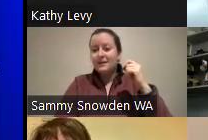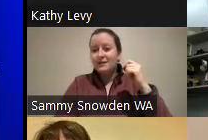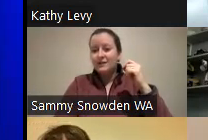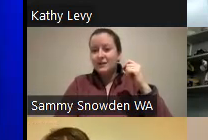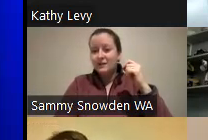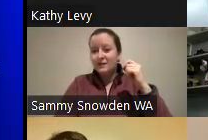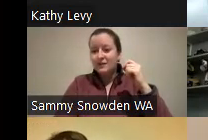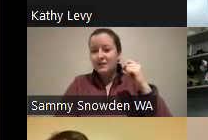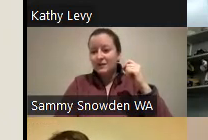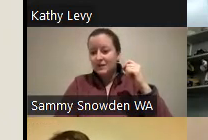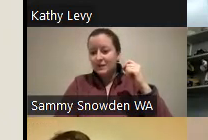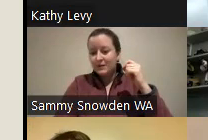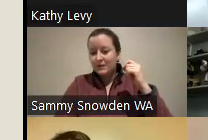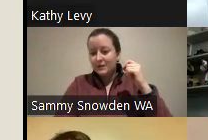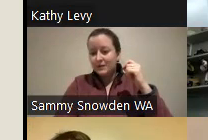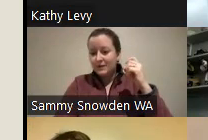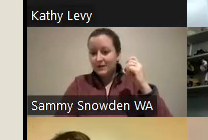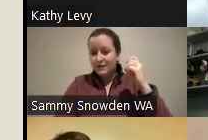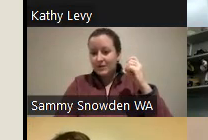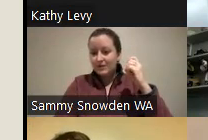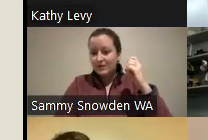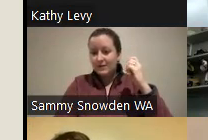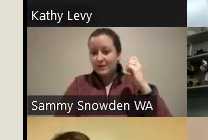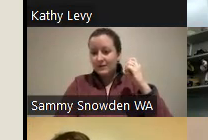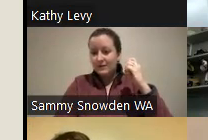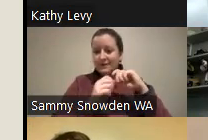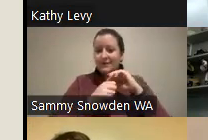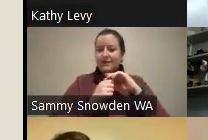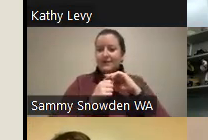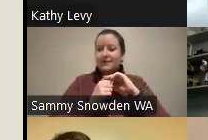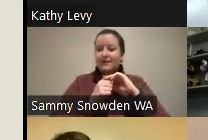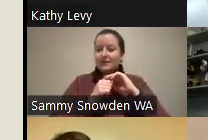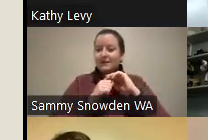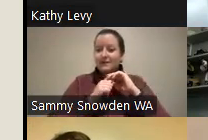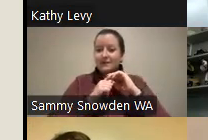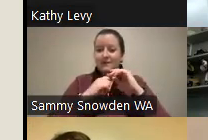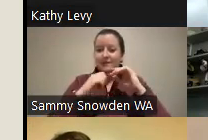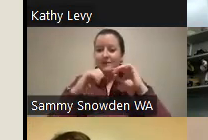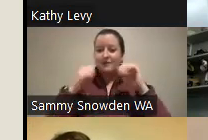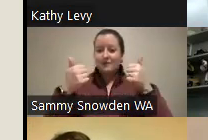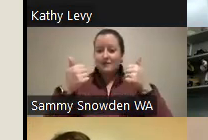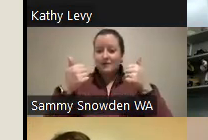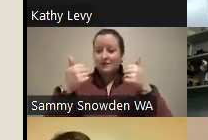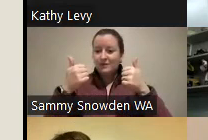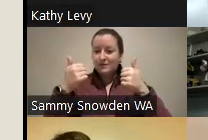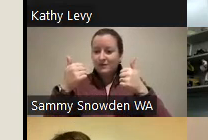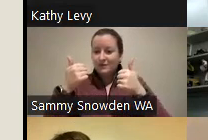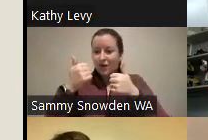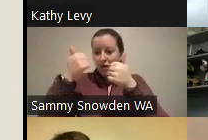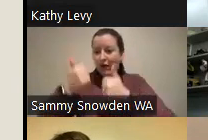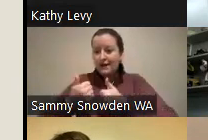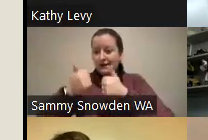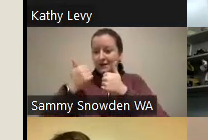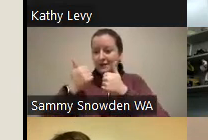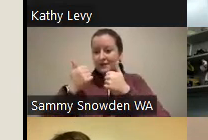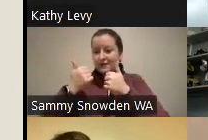So I'll tell you a little bit about what we've got on this evening. So we've got a little recorded video from Lisa Franz, who is